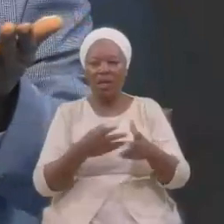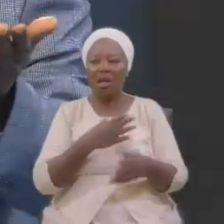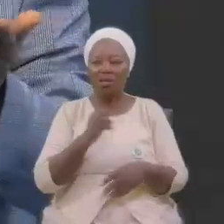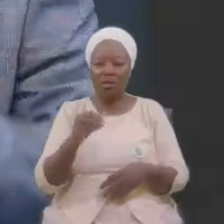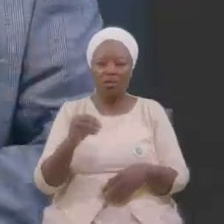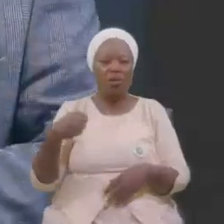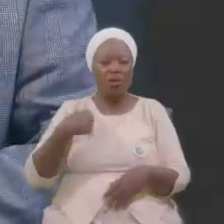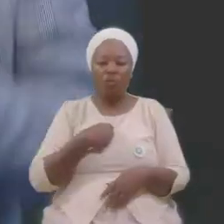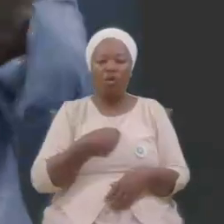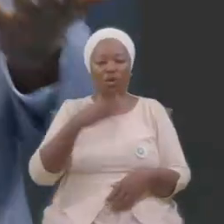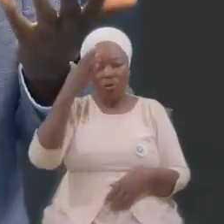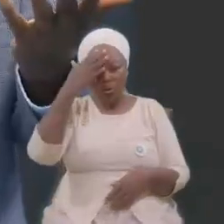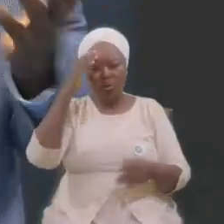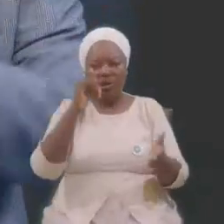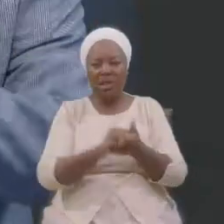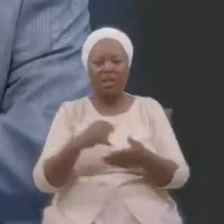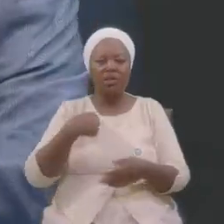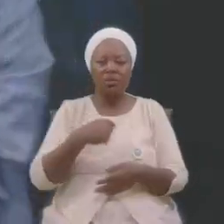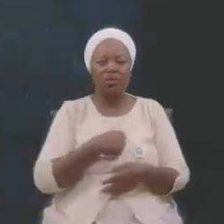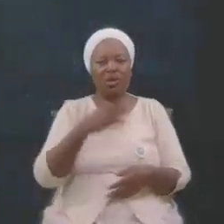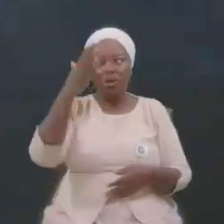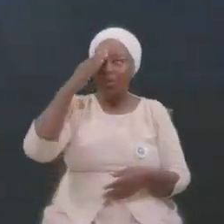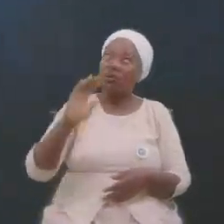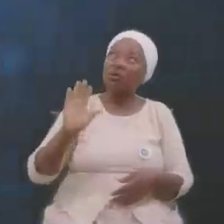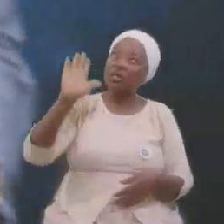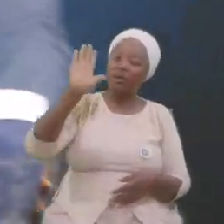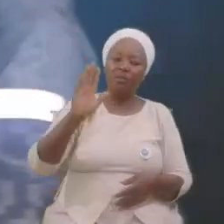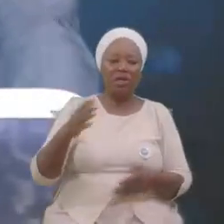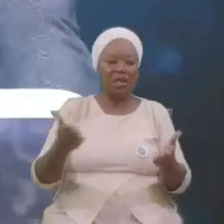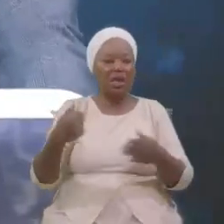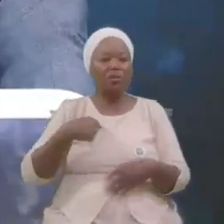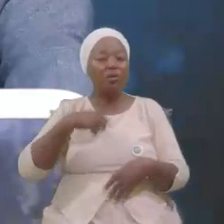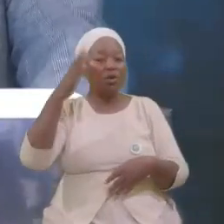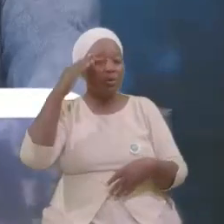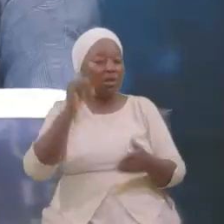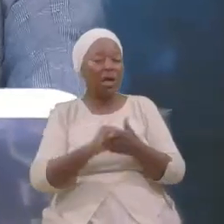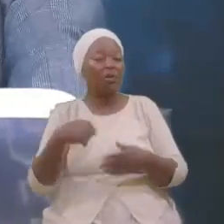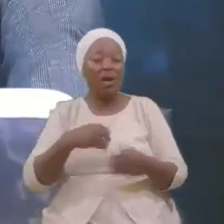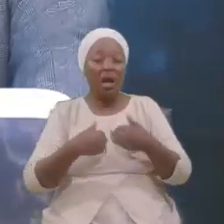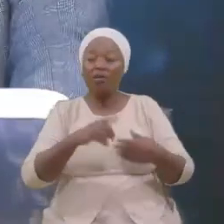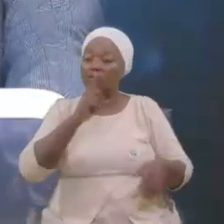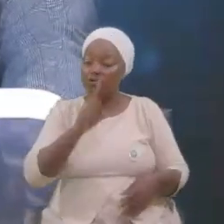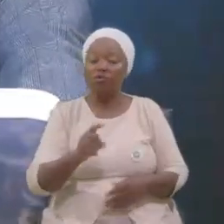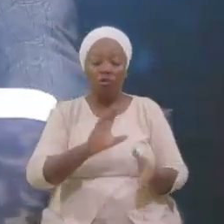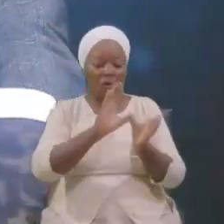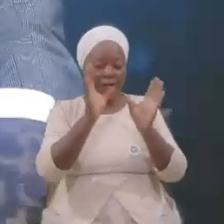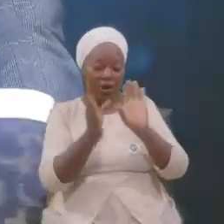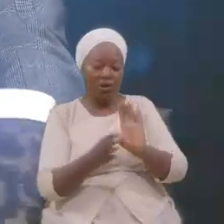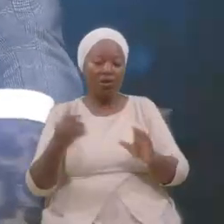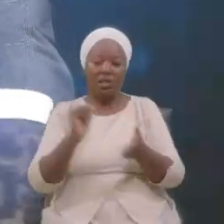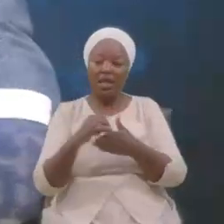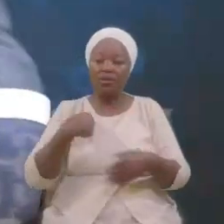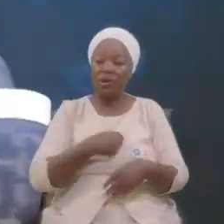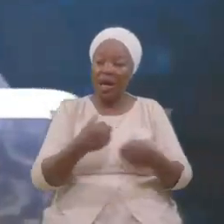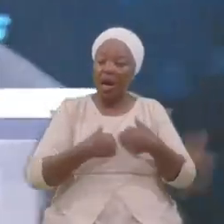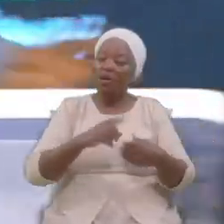that we know him. Hereby we know that we have real conversion, that we have